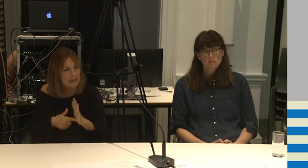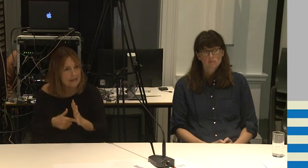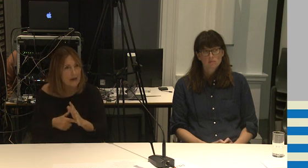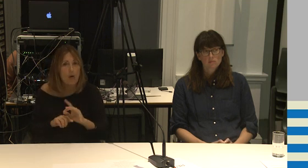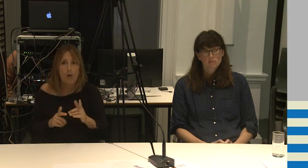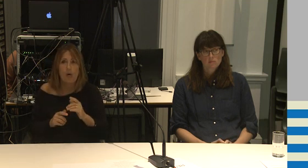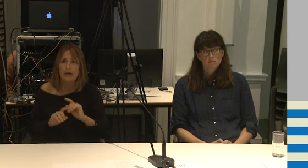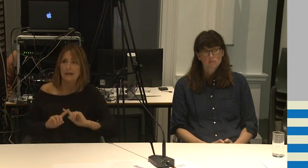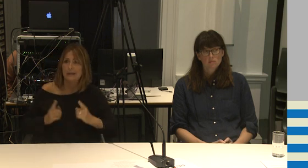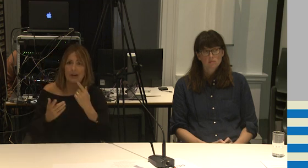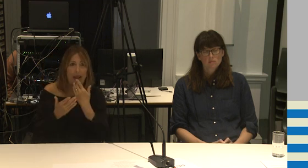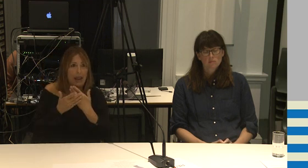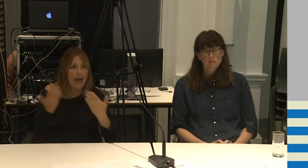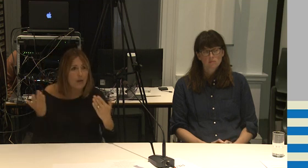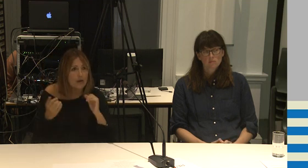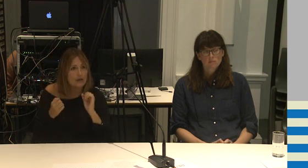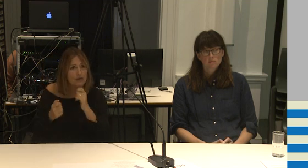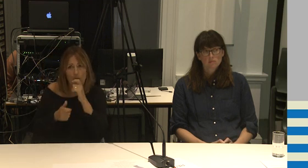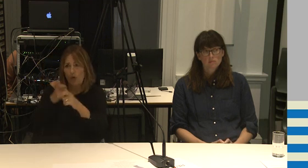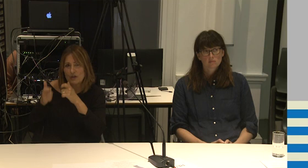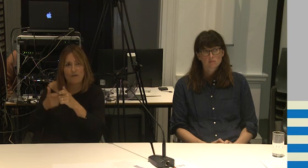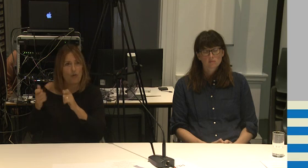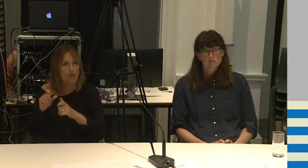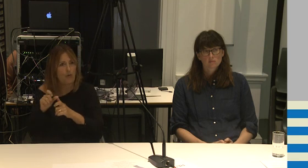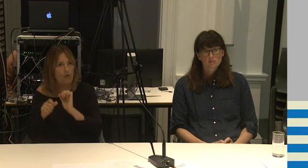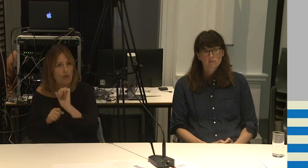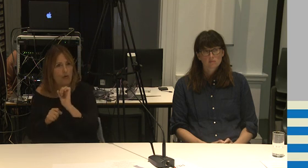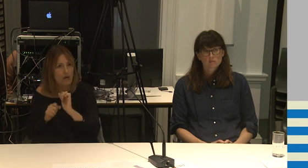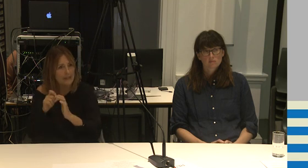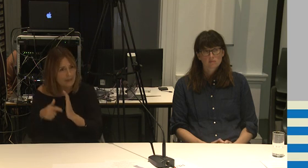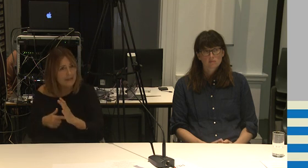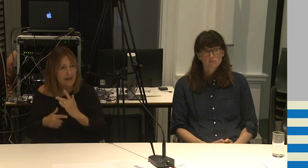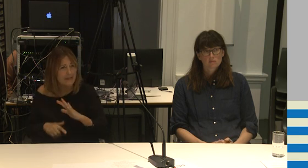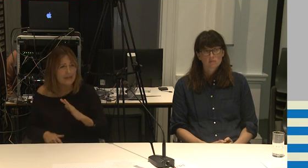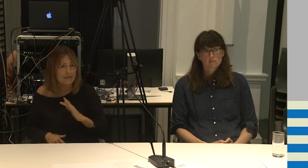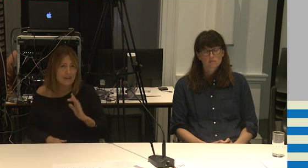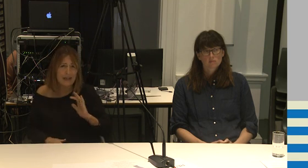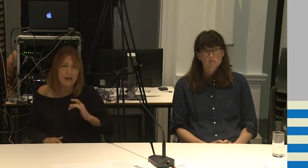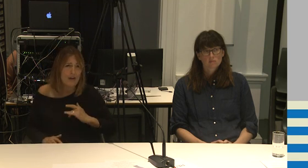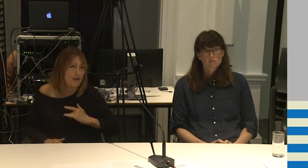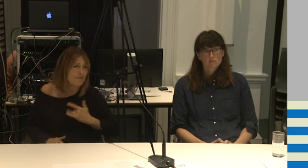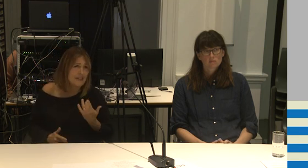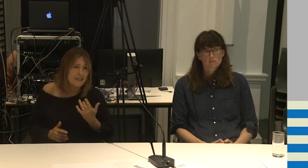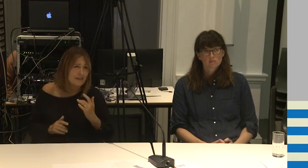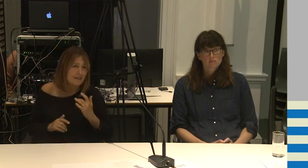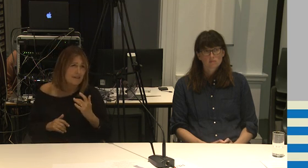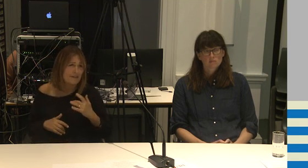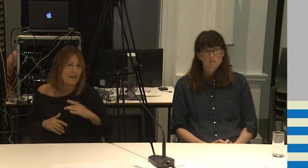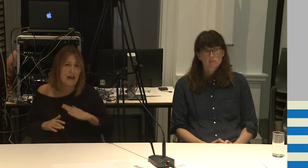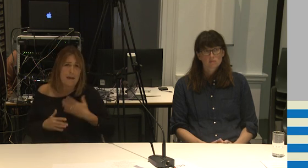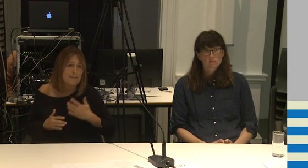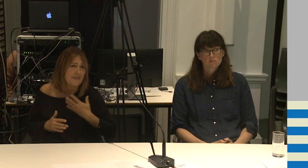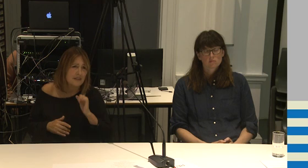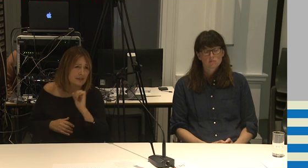different language for disability. I've heard some really rather offensive terms used within in my presence,